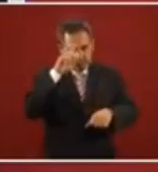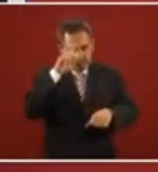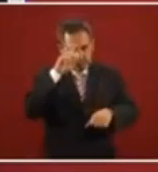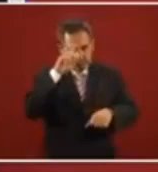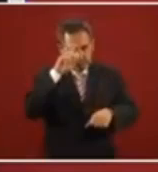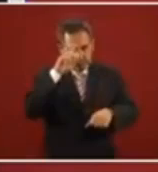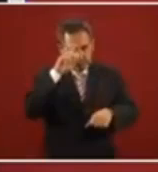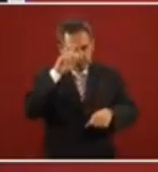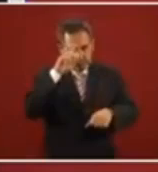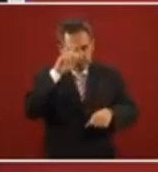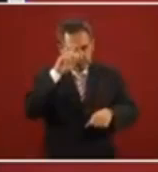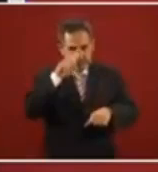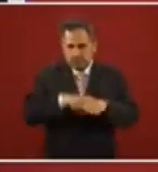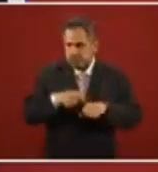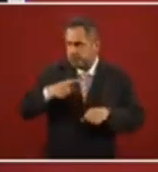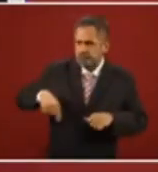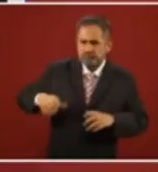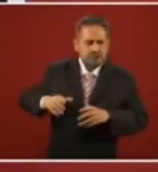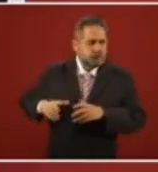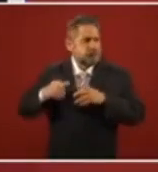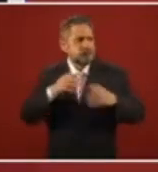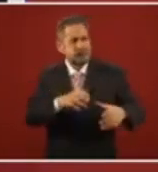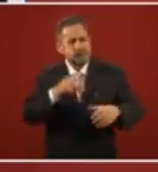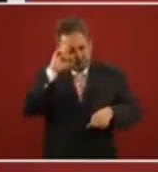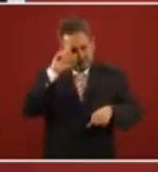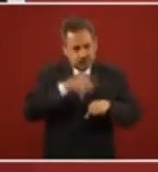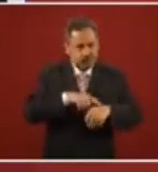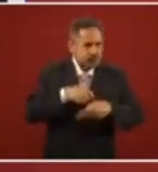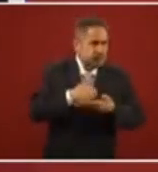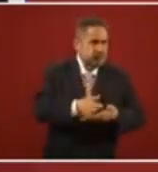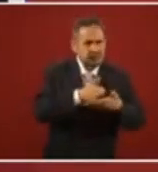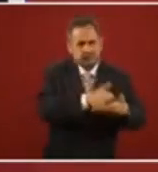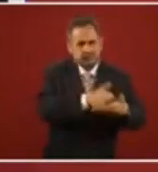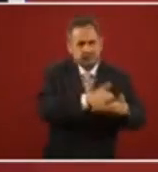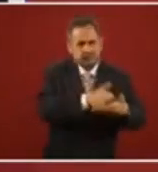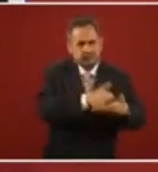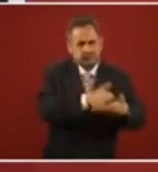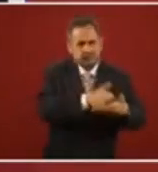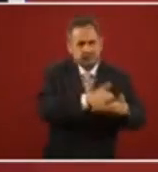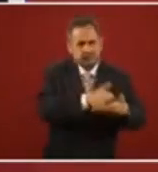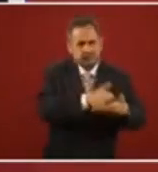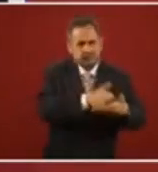...sobre todo que ayudaron posteriormente al evento...